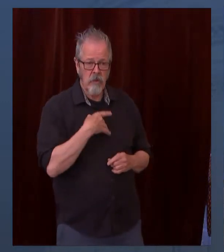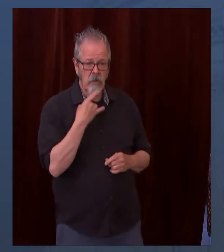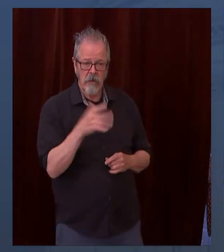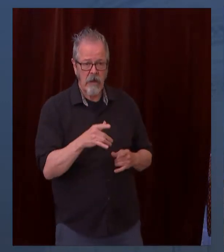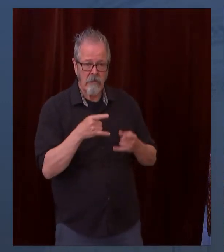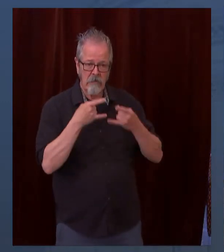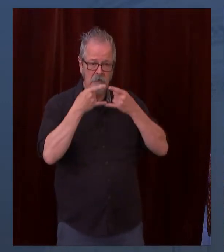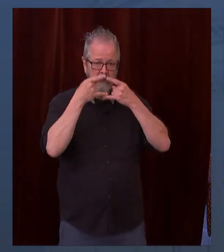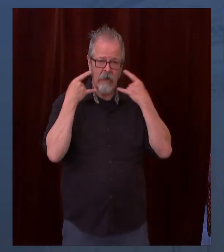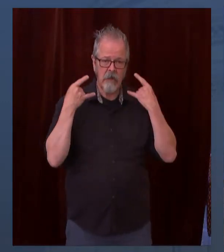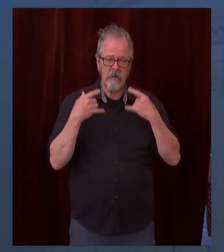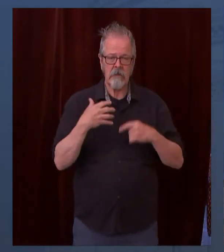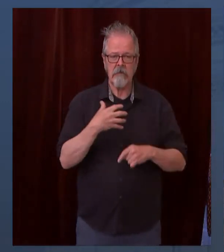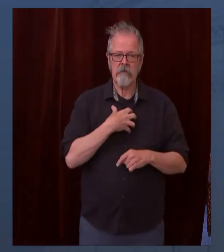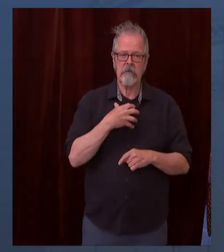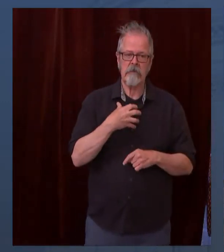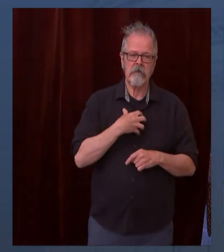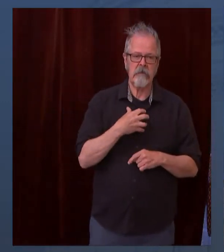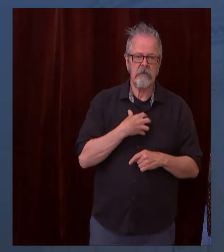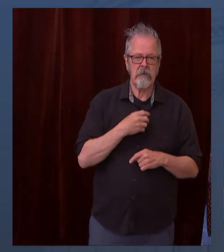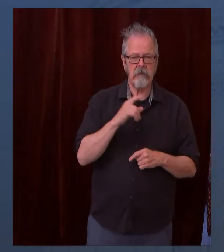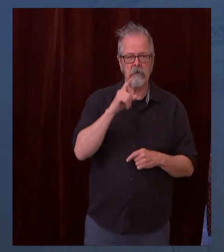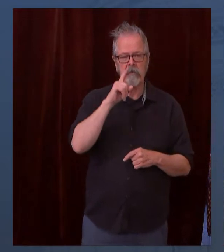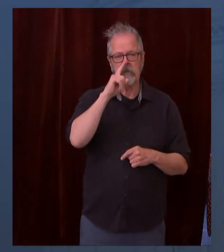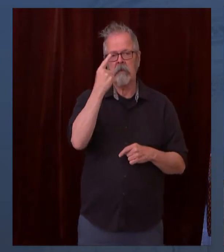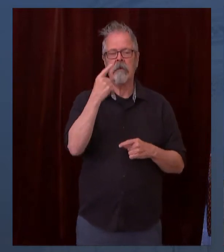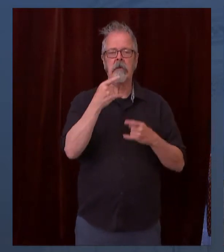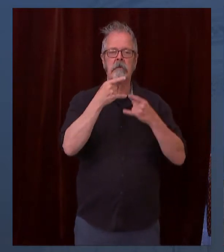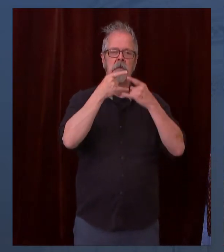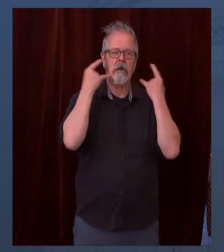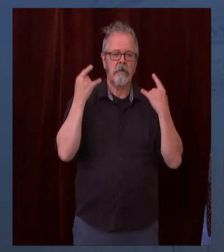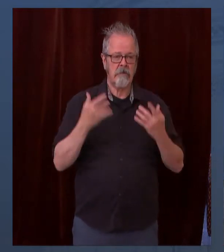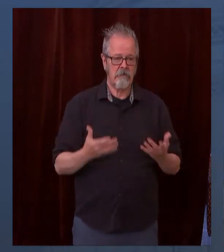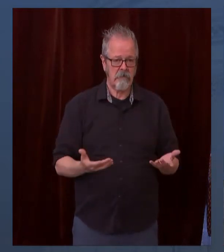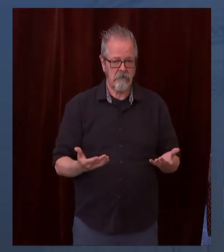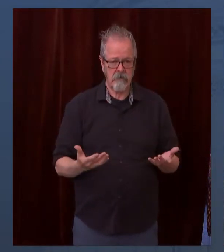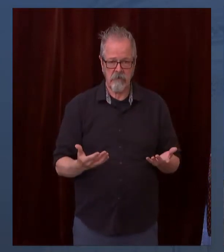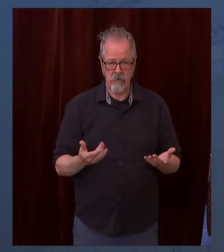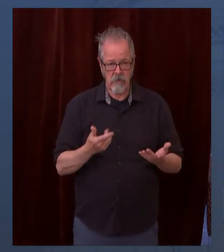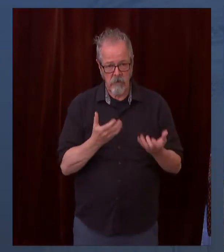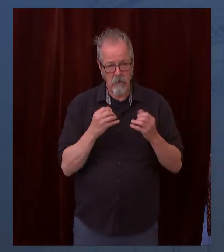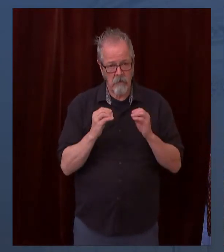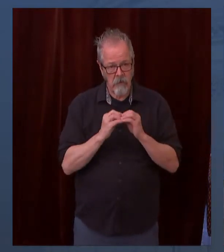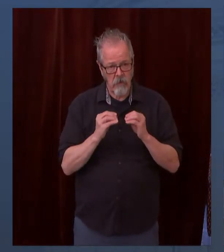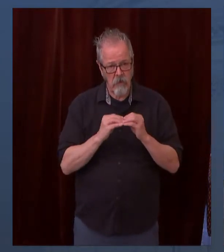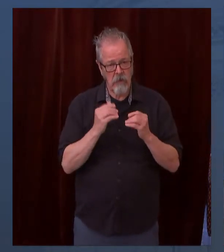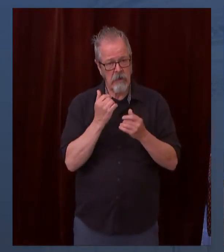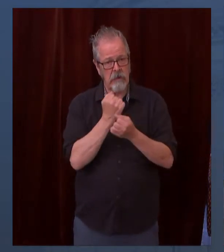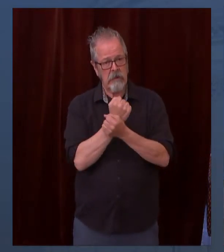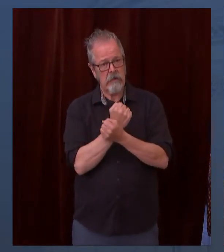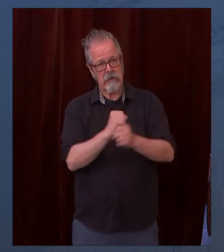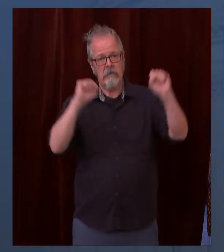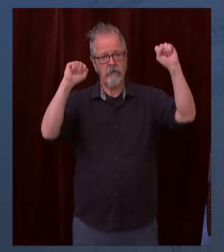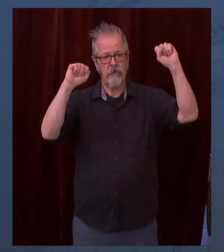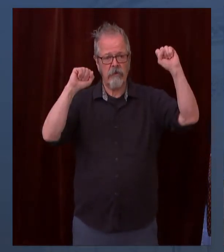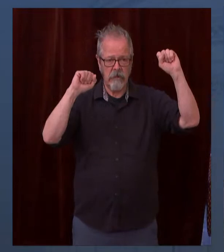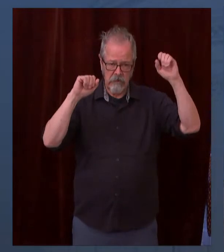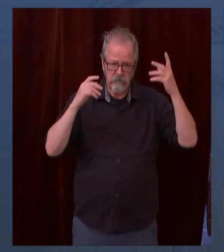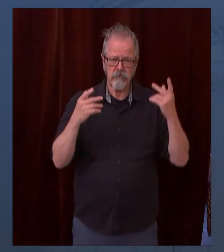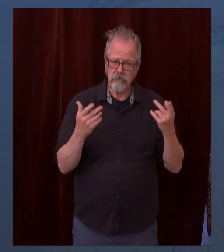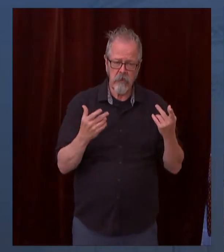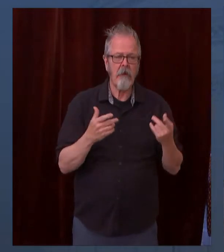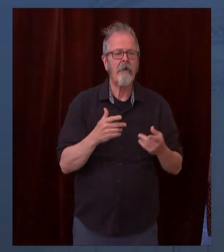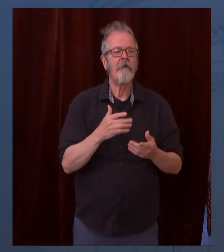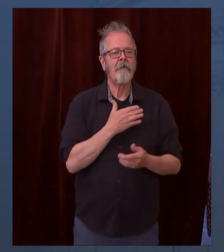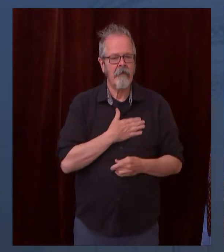Dodge. This is a way to have more liberty in our lives, which is to become vaccinated and rely on the vaccination to drive